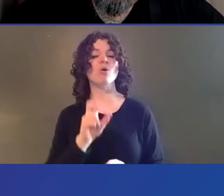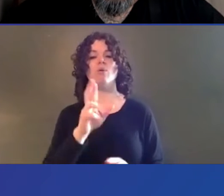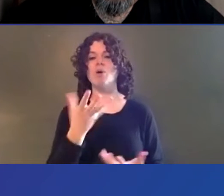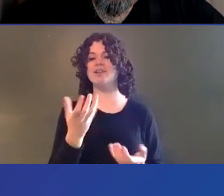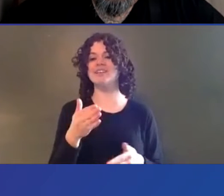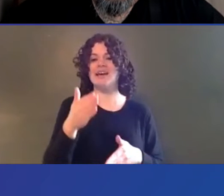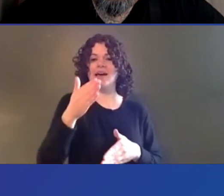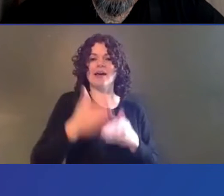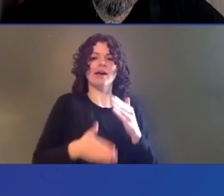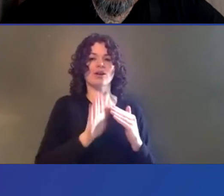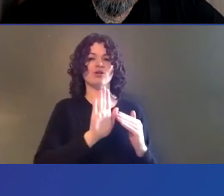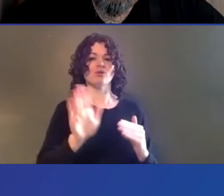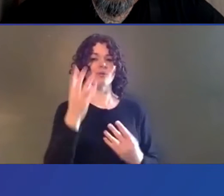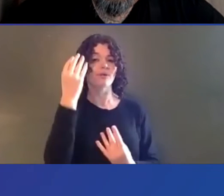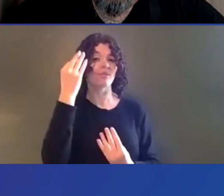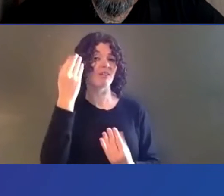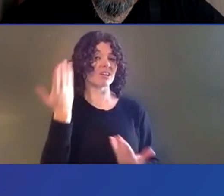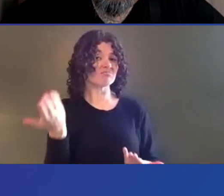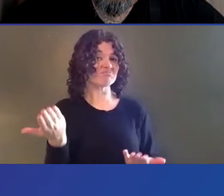right now.